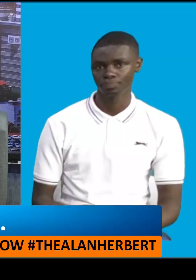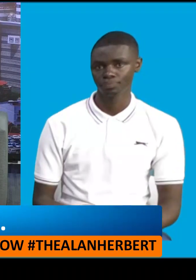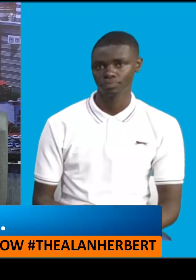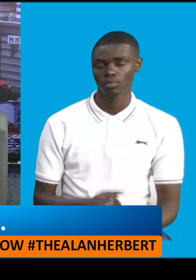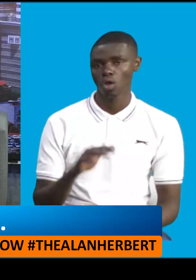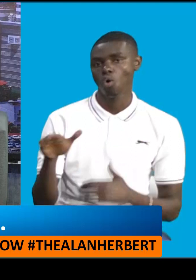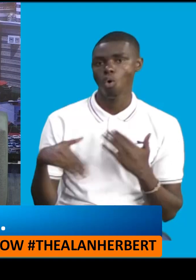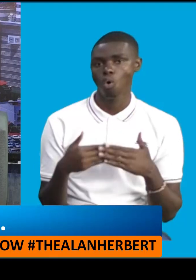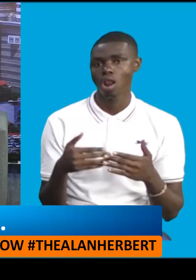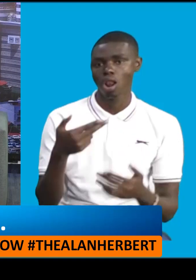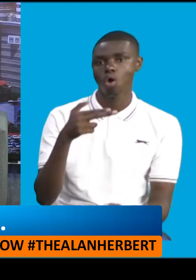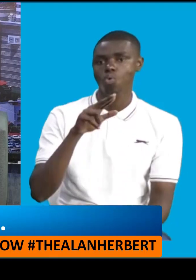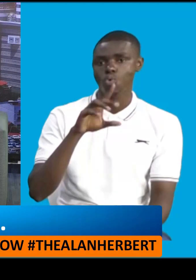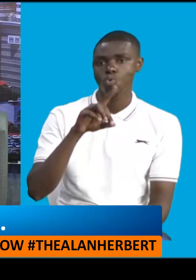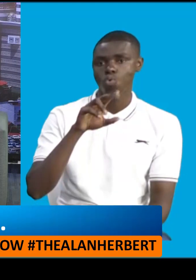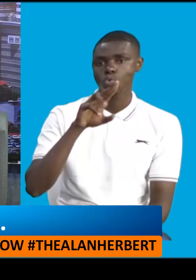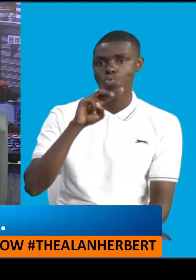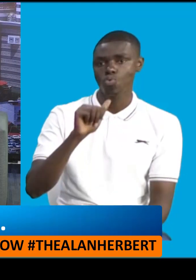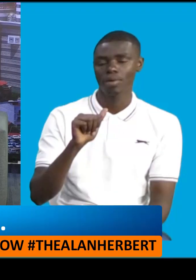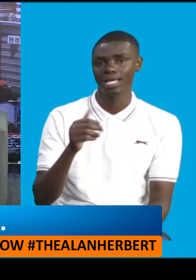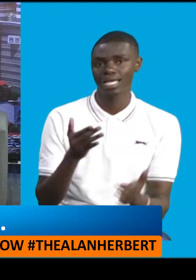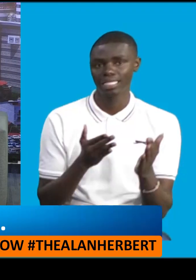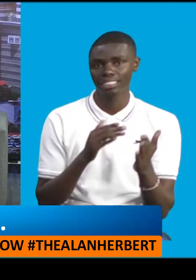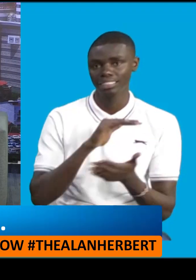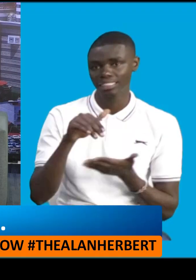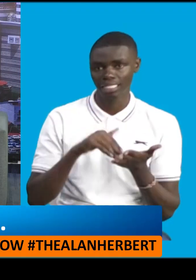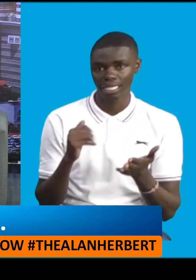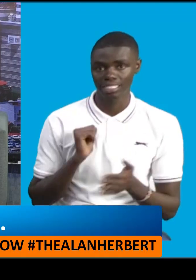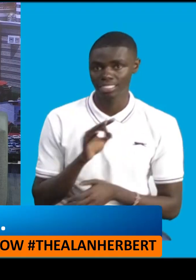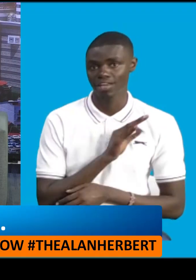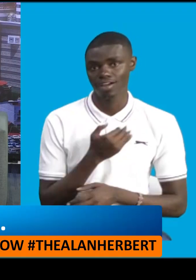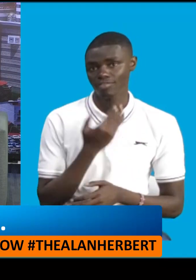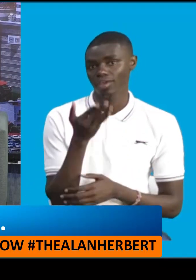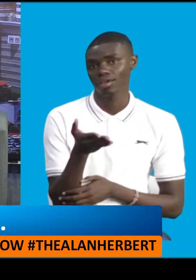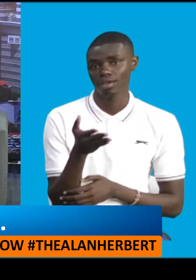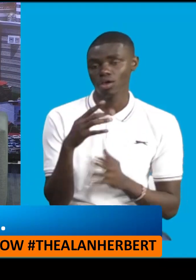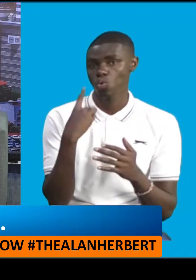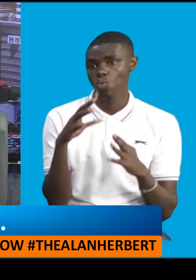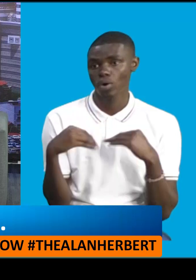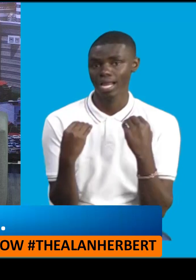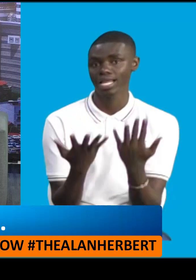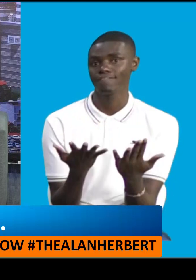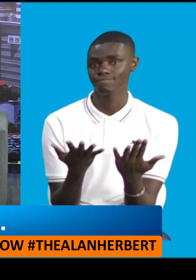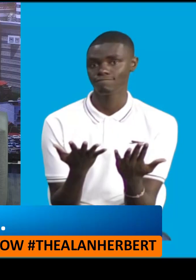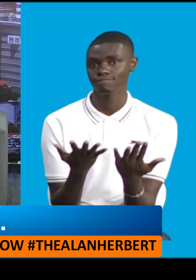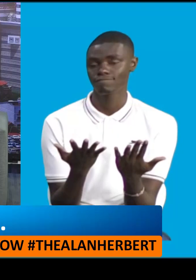.or.ke. And all Huduma centers, we have our staff who can actually give